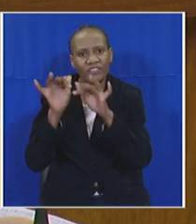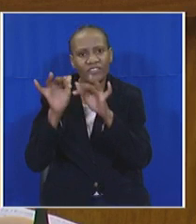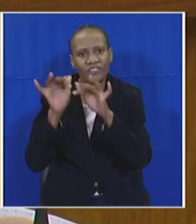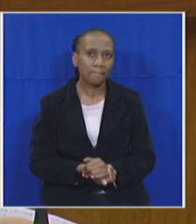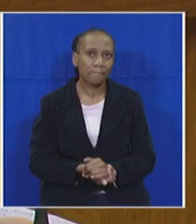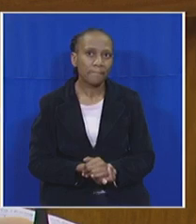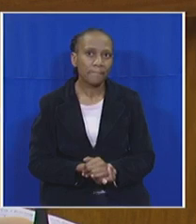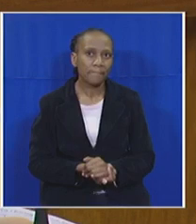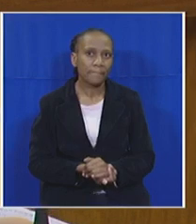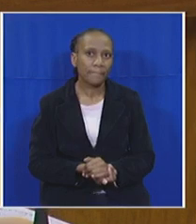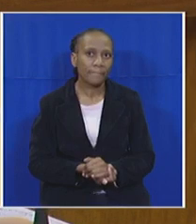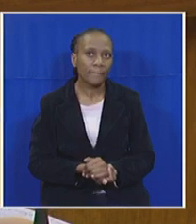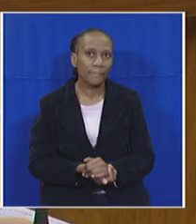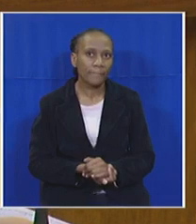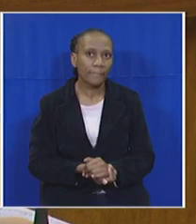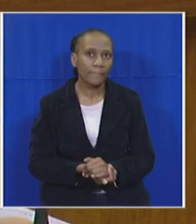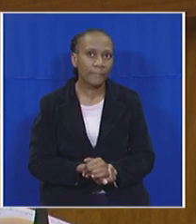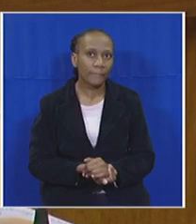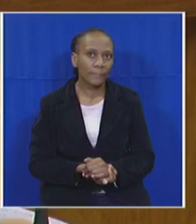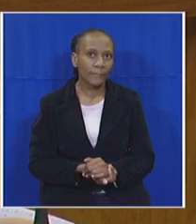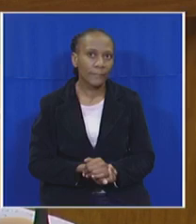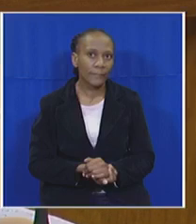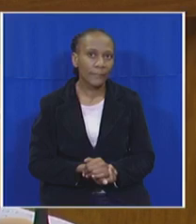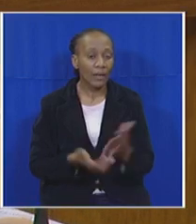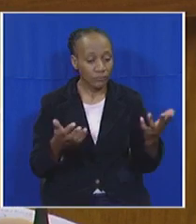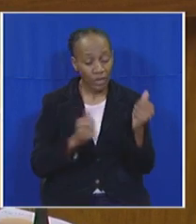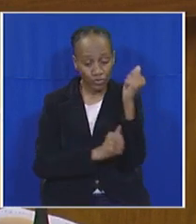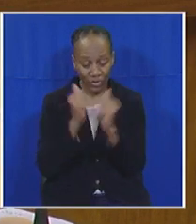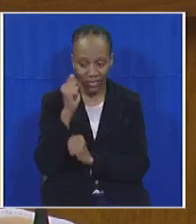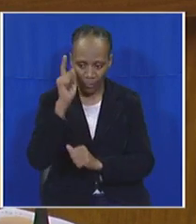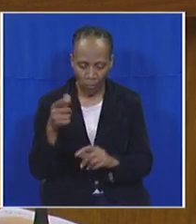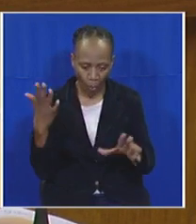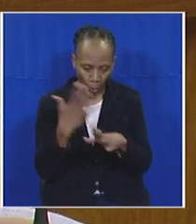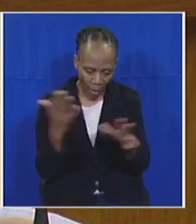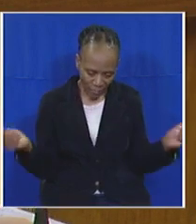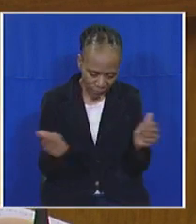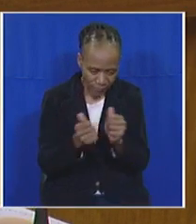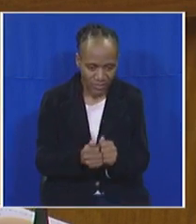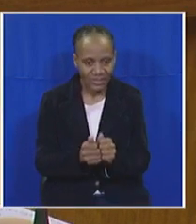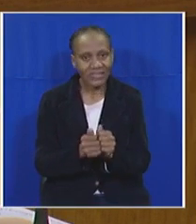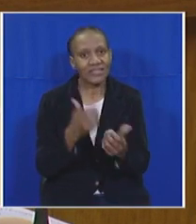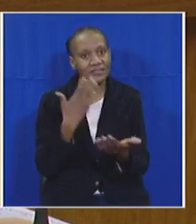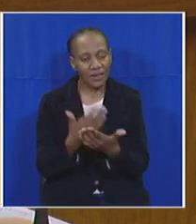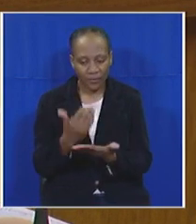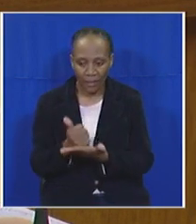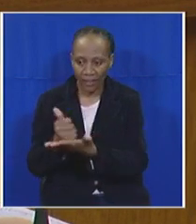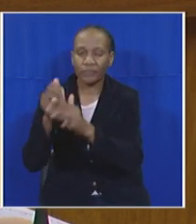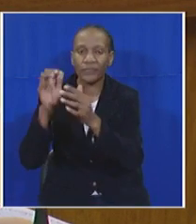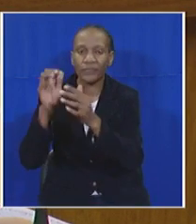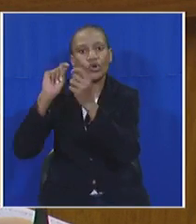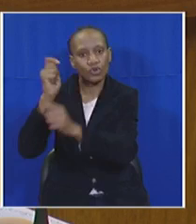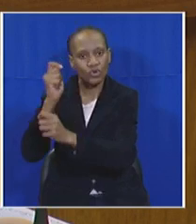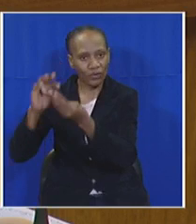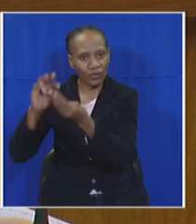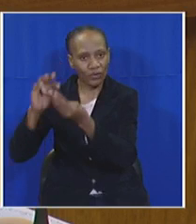setting. It directly binds its structure to work with them in improving the lives of the rural masses.